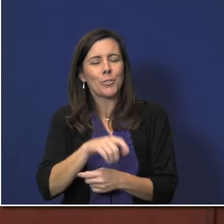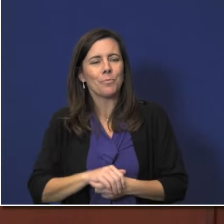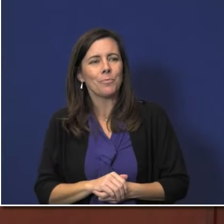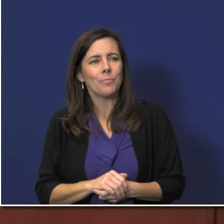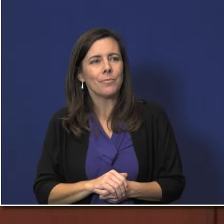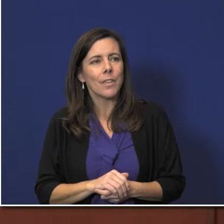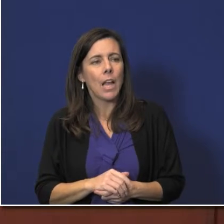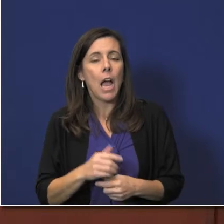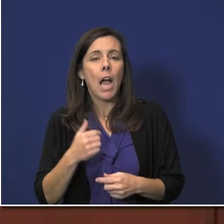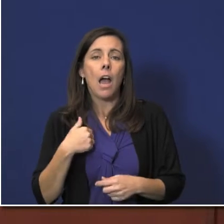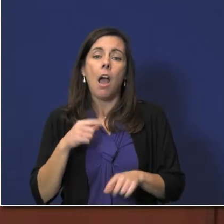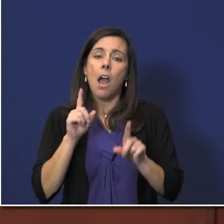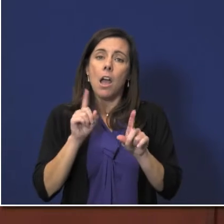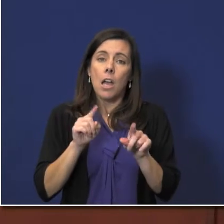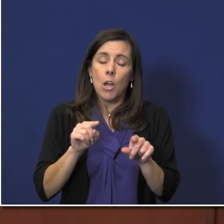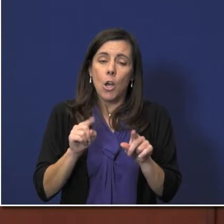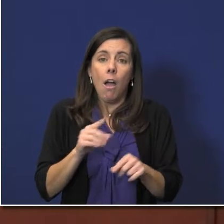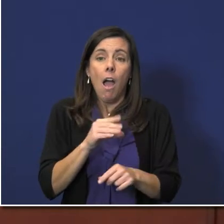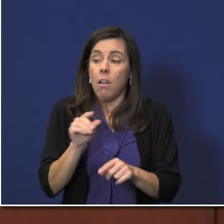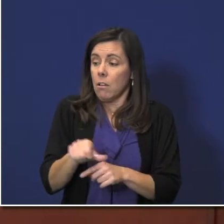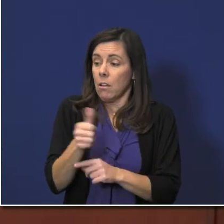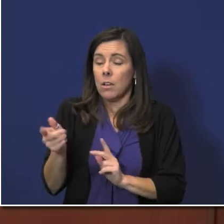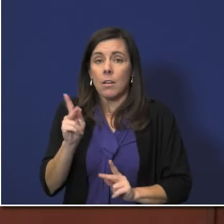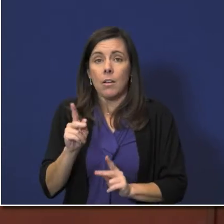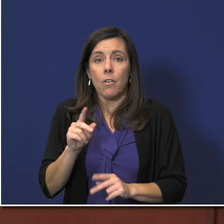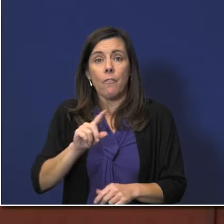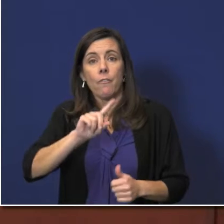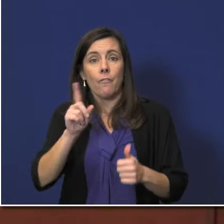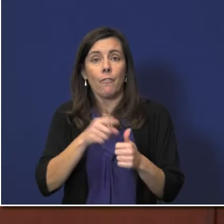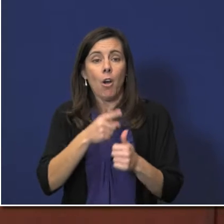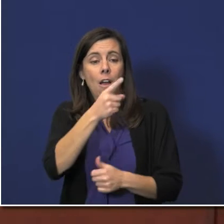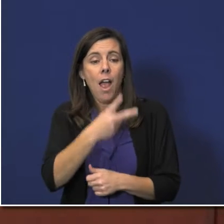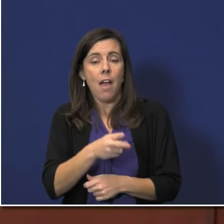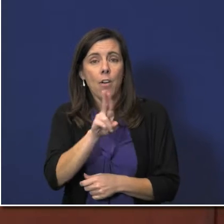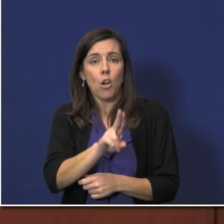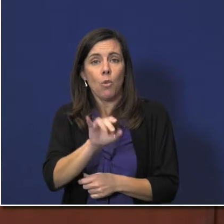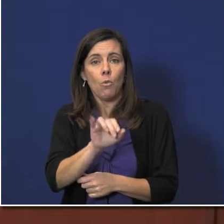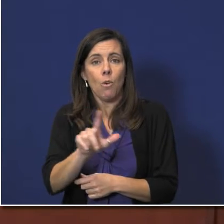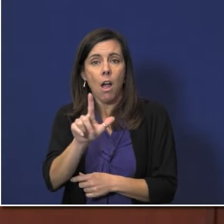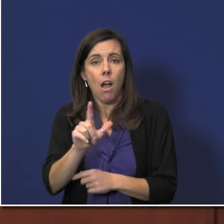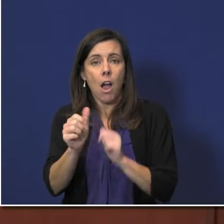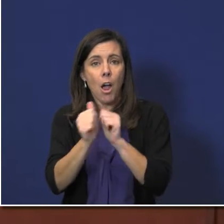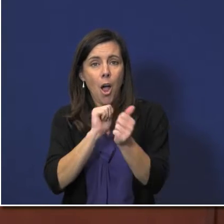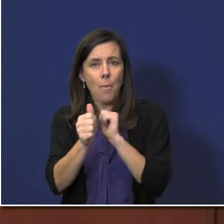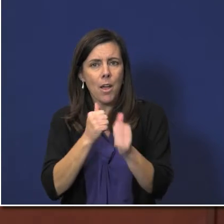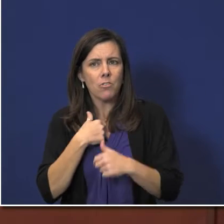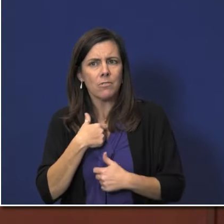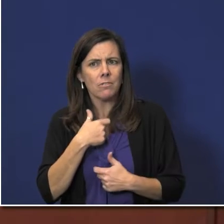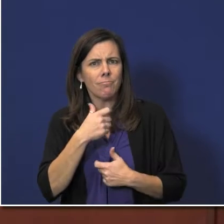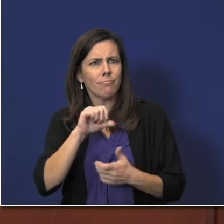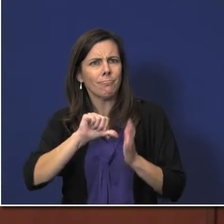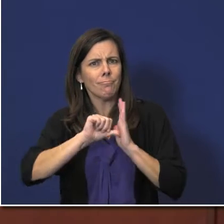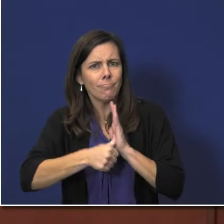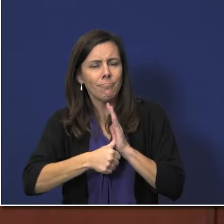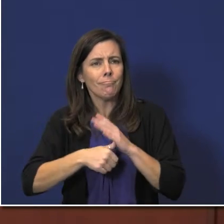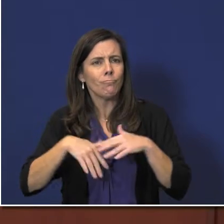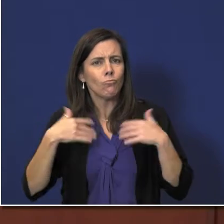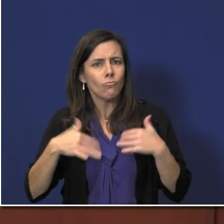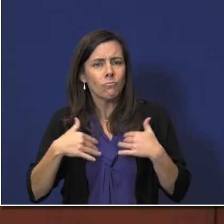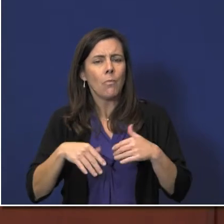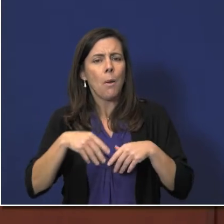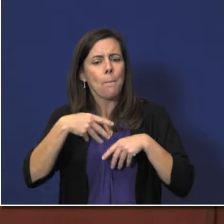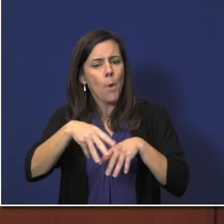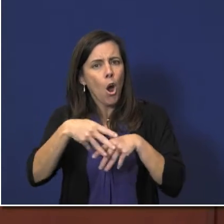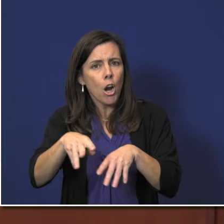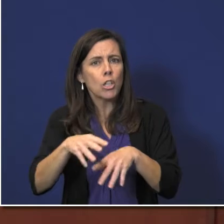I attended, as did others, the first half of the UIL competition and was impressed with the marching and musicianship of our students,